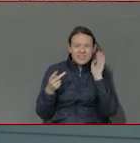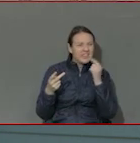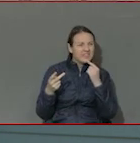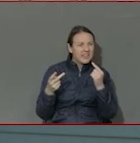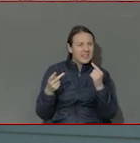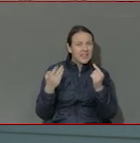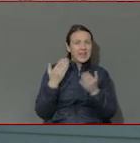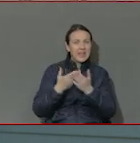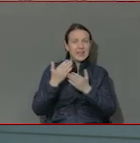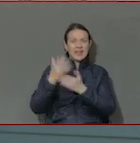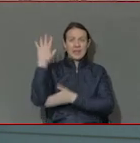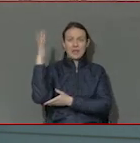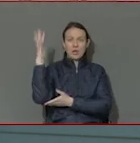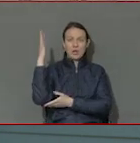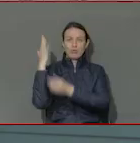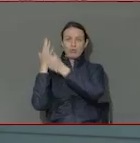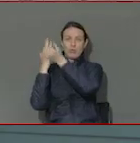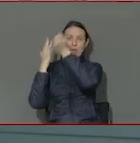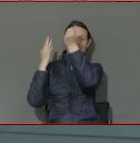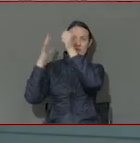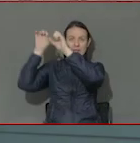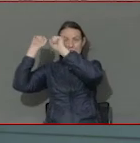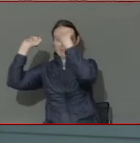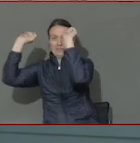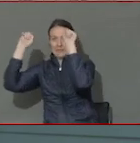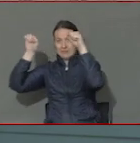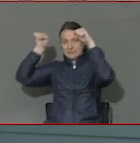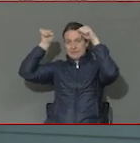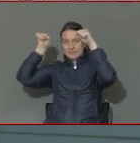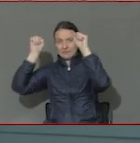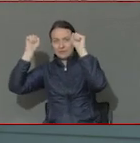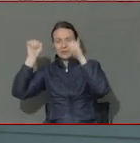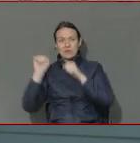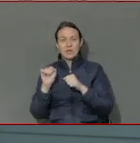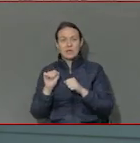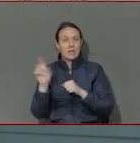But what is the characteristic that allows us to swing from the different branches?